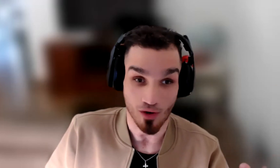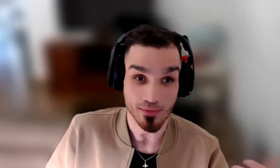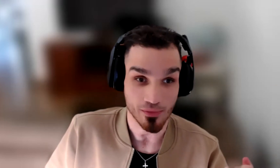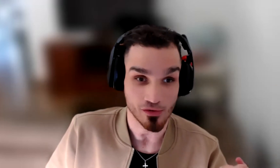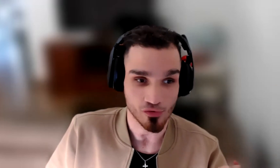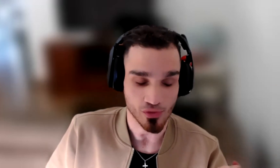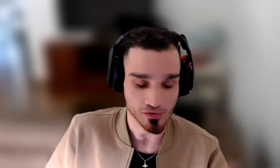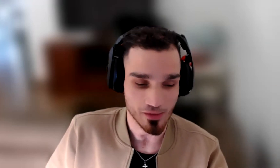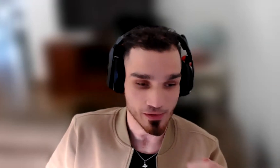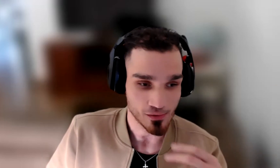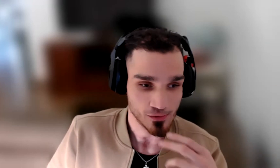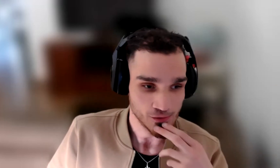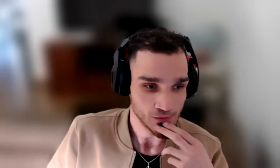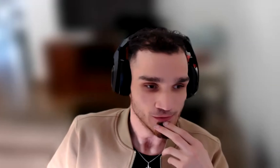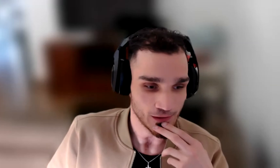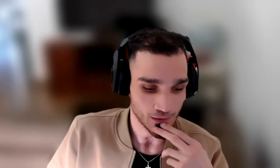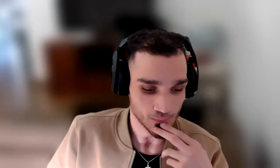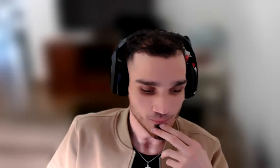It was great that there's things out there.